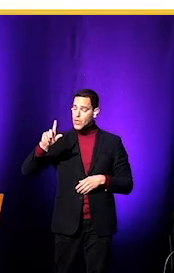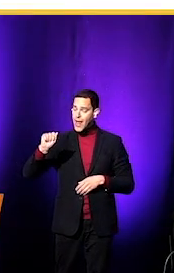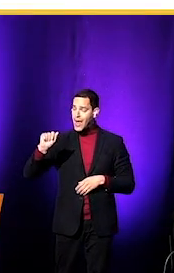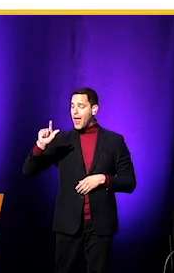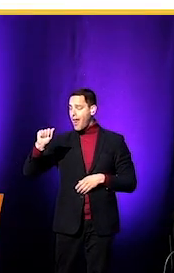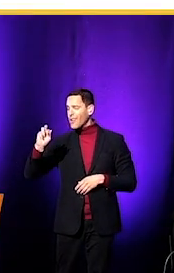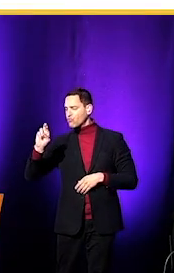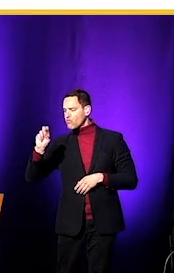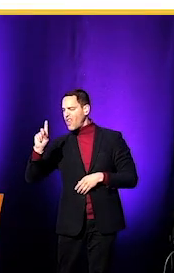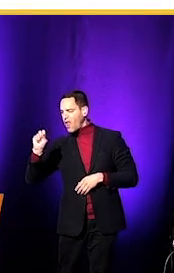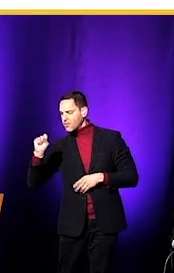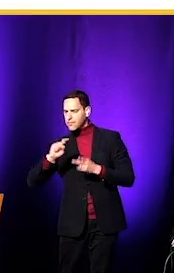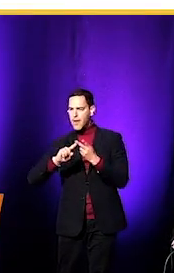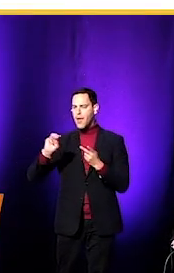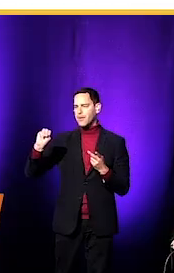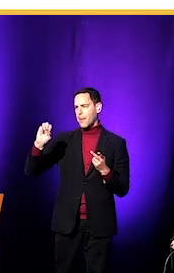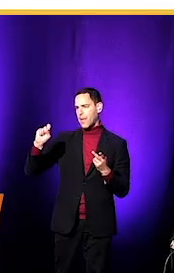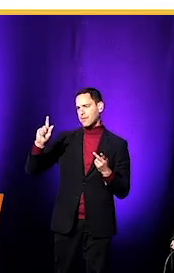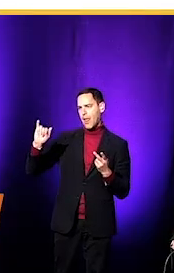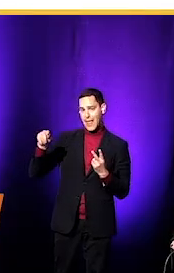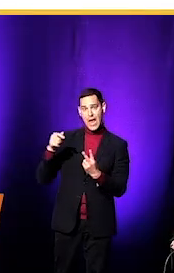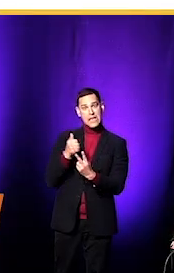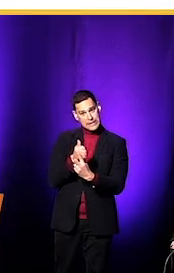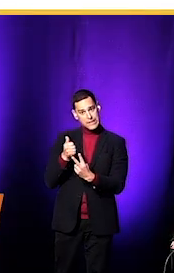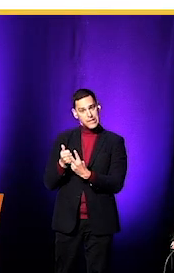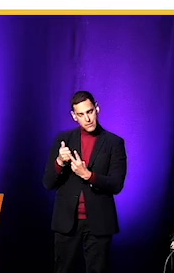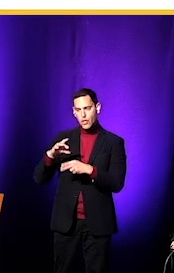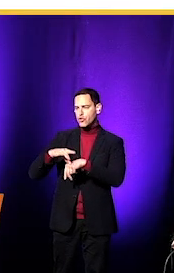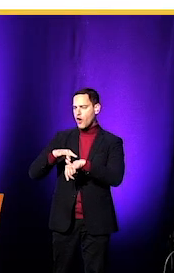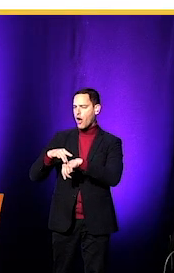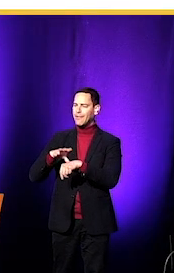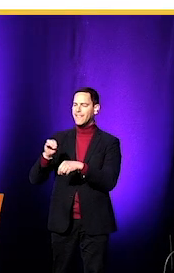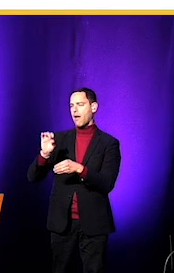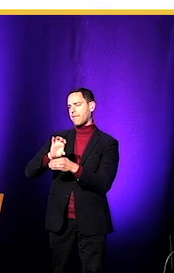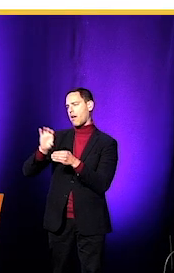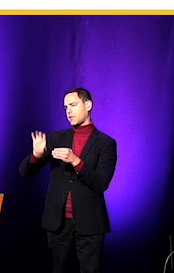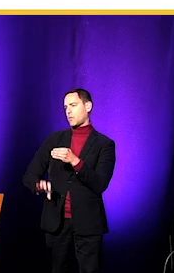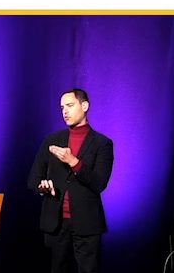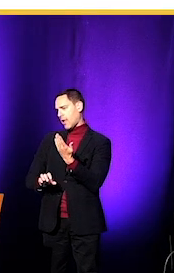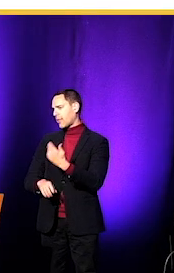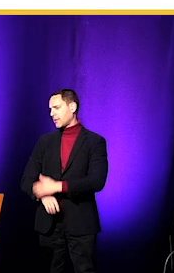mutually constitute a geography of consequentiality.